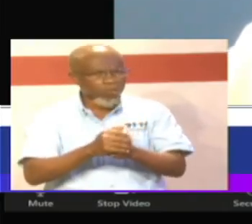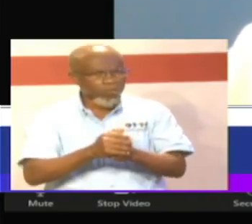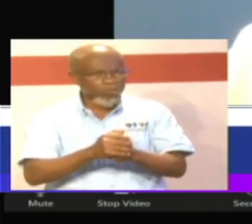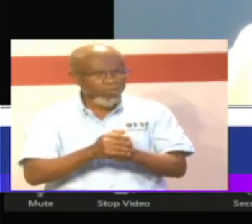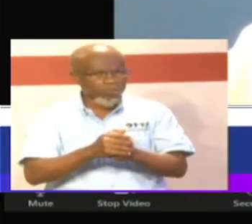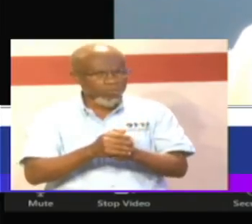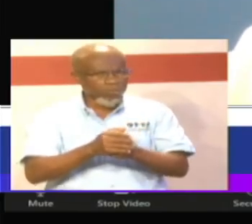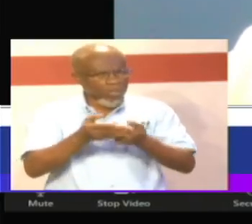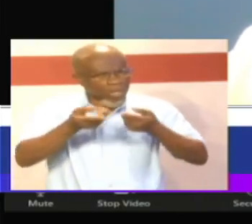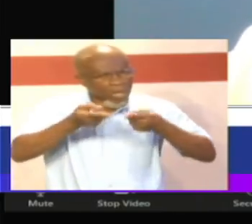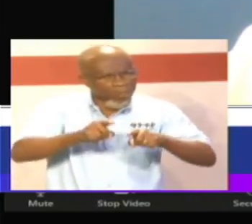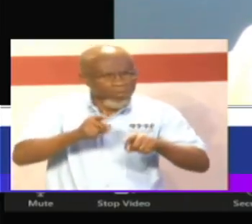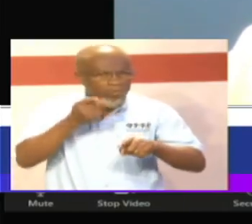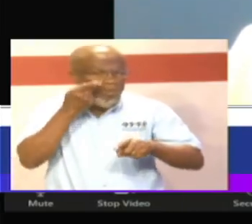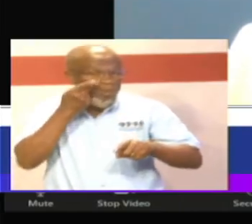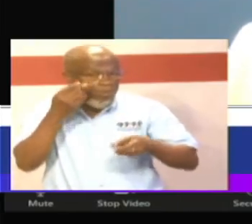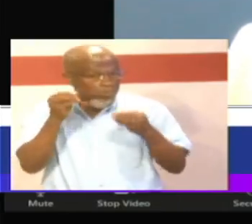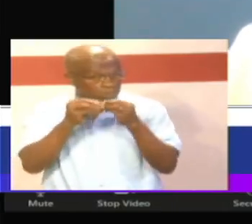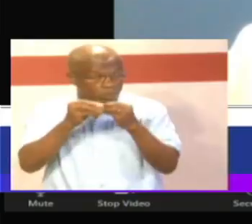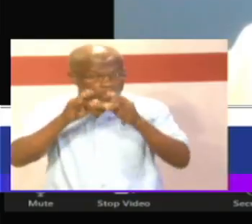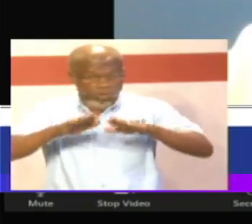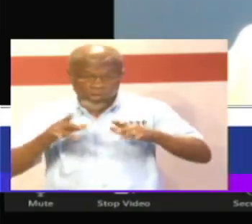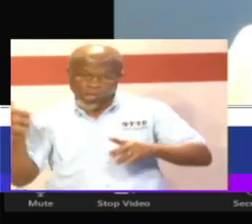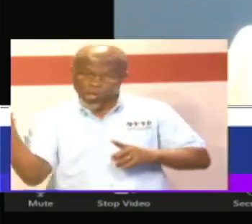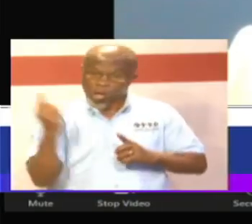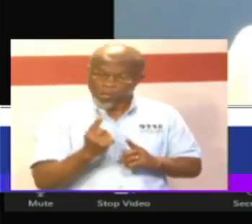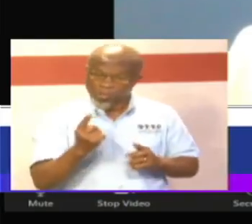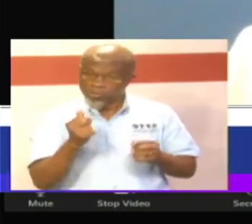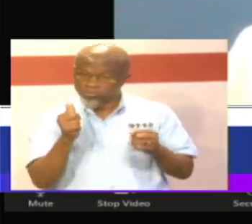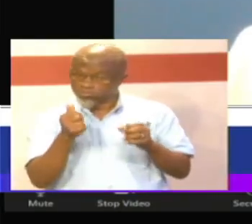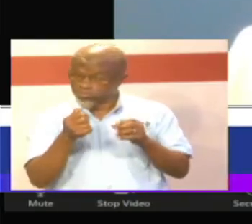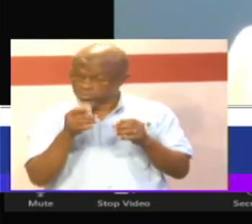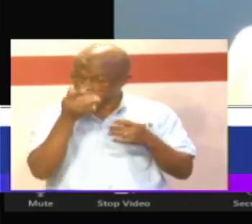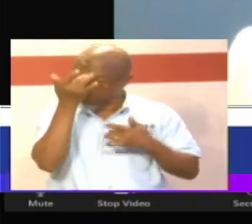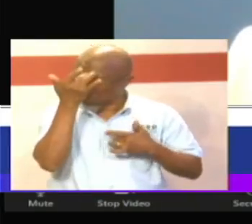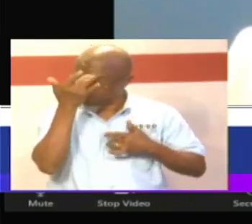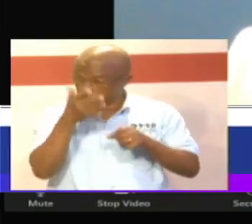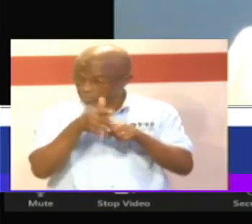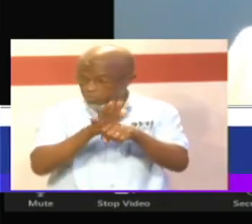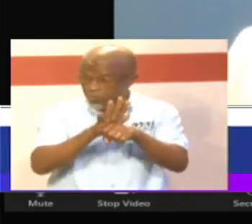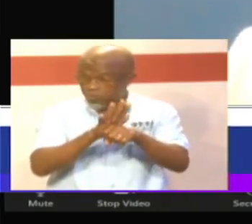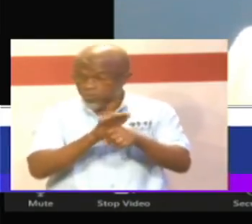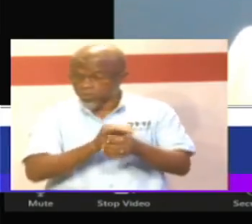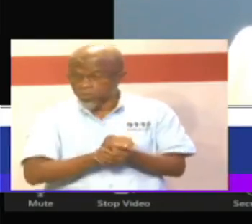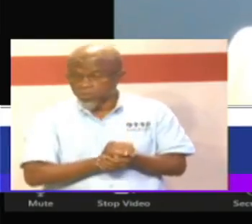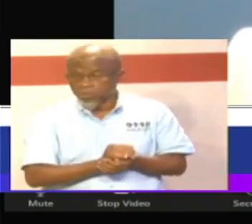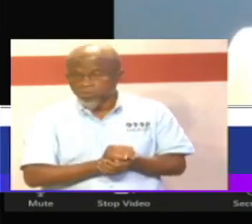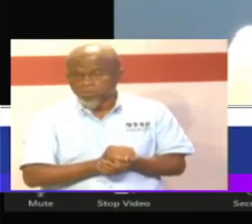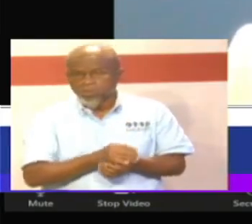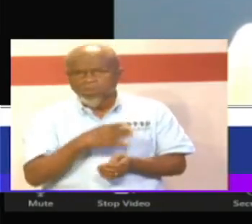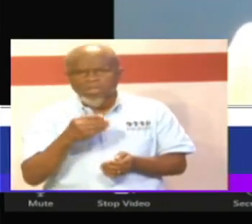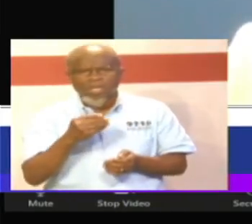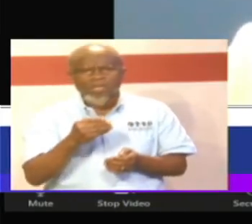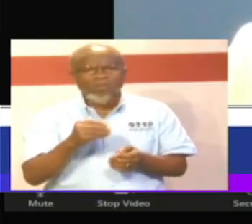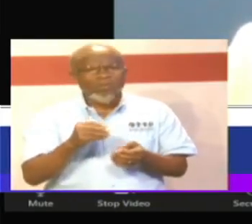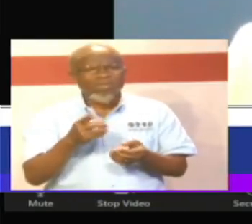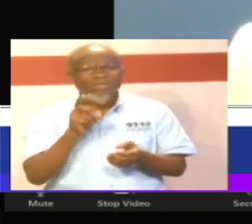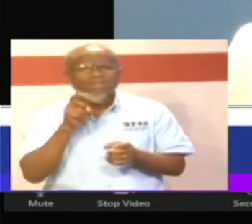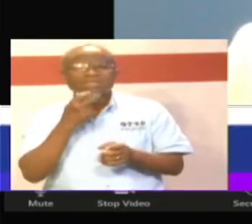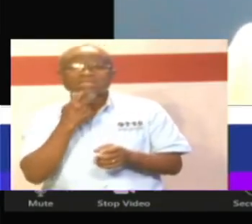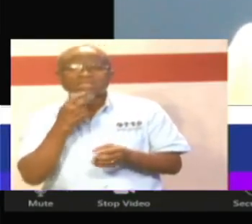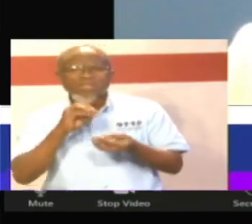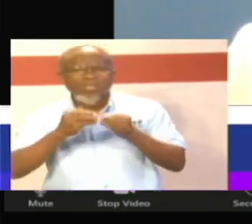more children presenting with the virus? And in addition, could we get an update on the number of children currently being treated for the